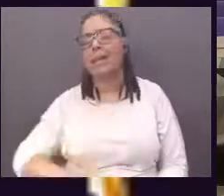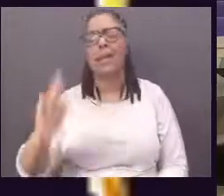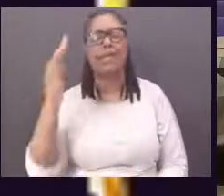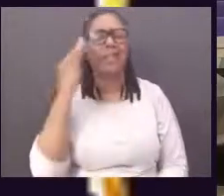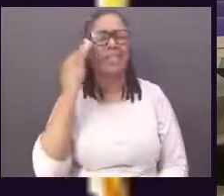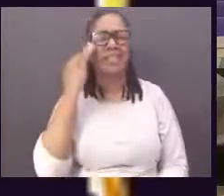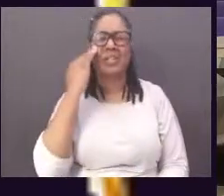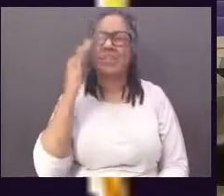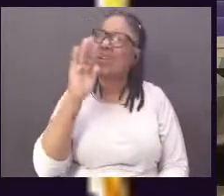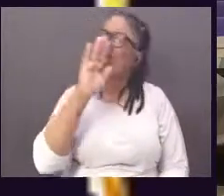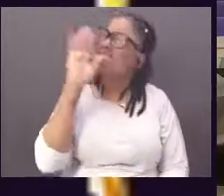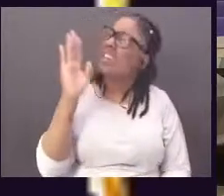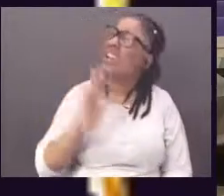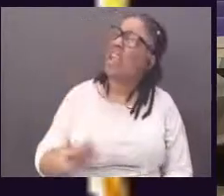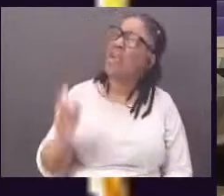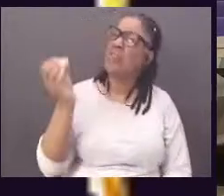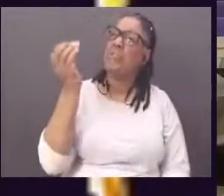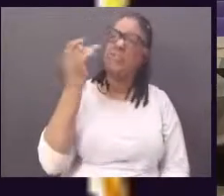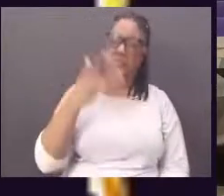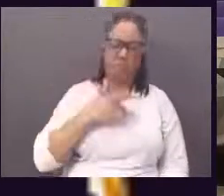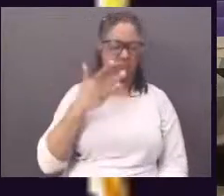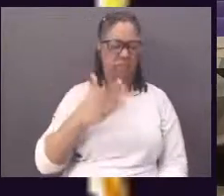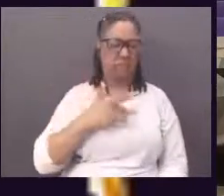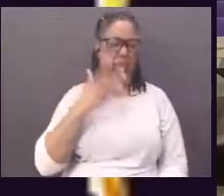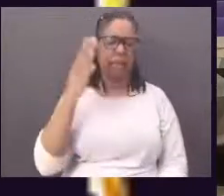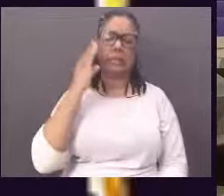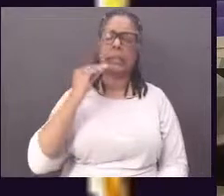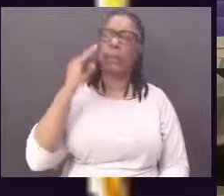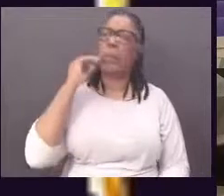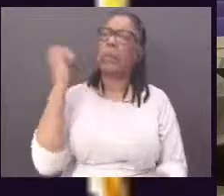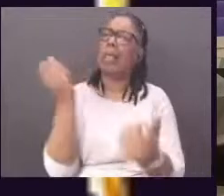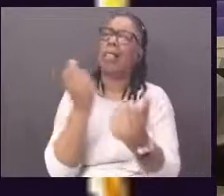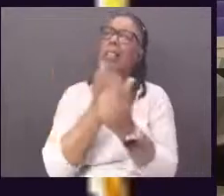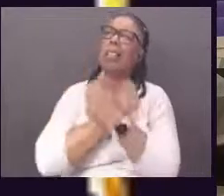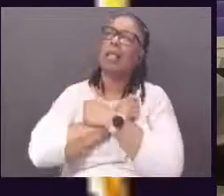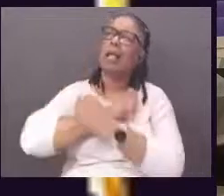never knew a love like this before,